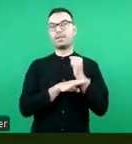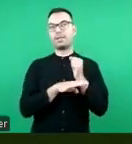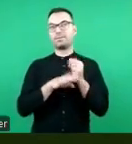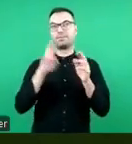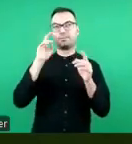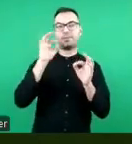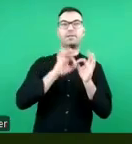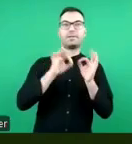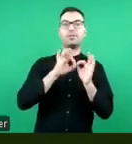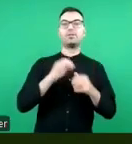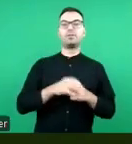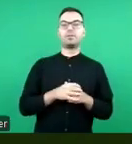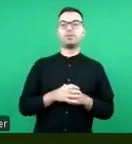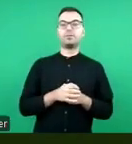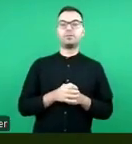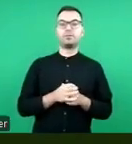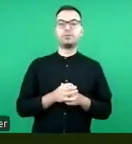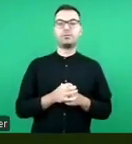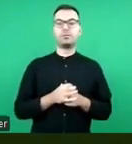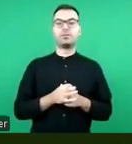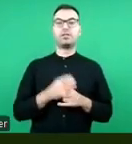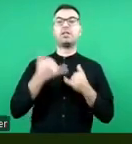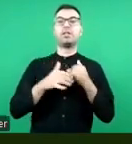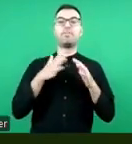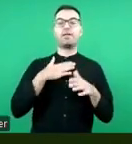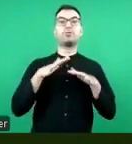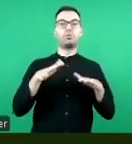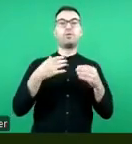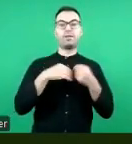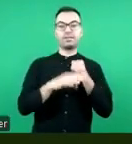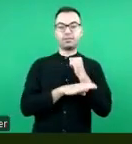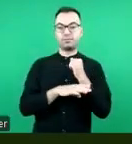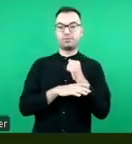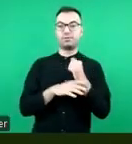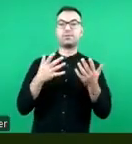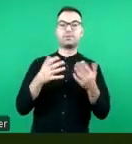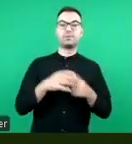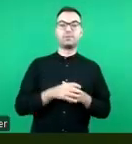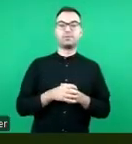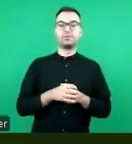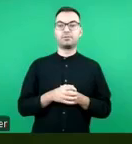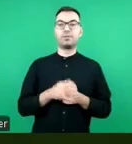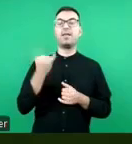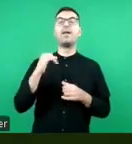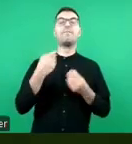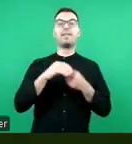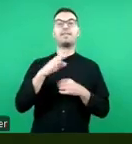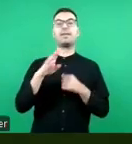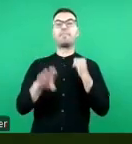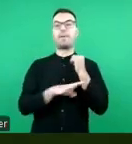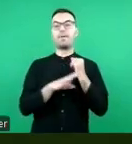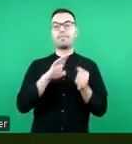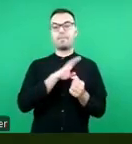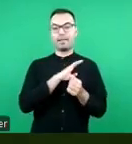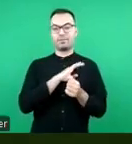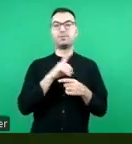the structures, because the more you have, the higher the probability you catch more of the structures. The more dead wood you have, it's statistically more